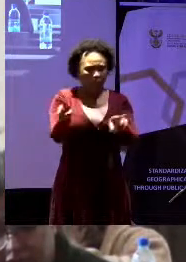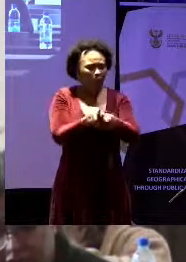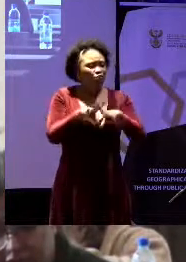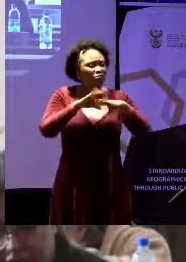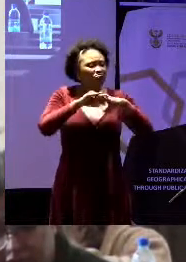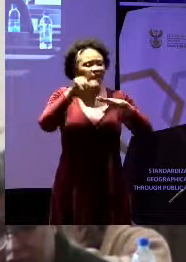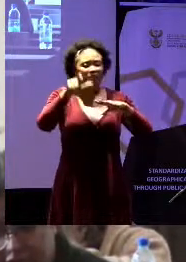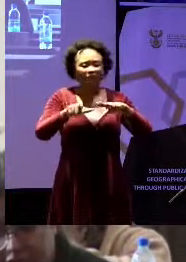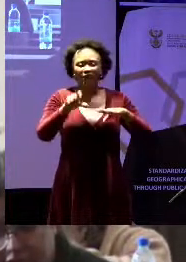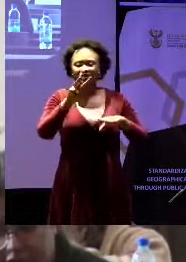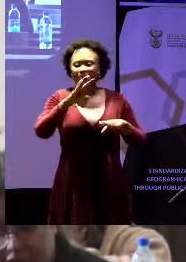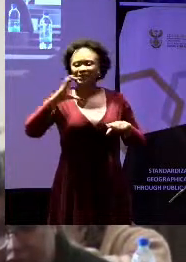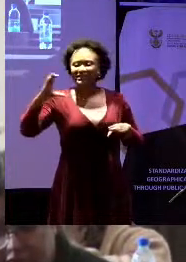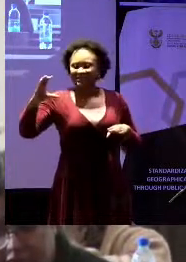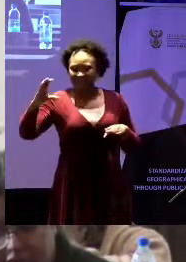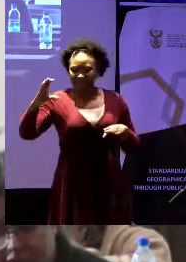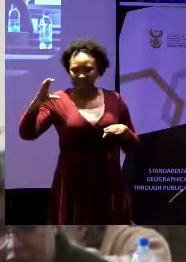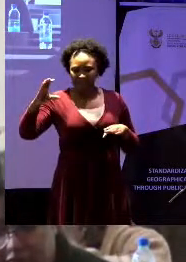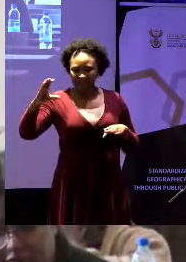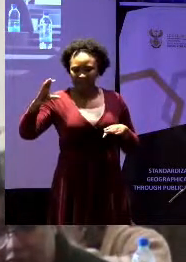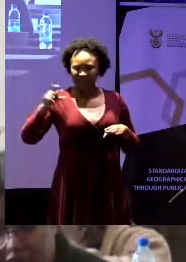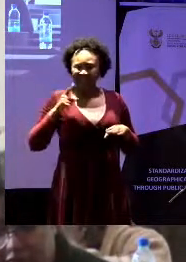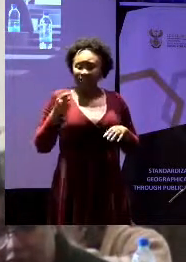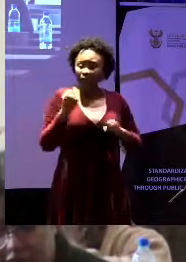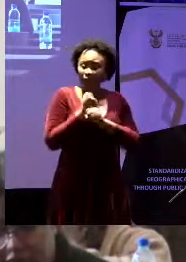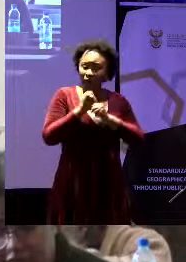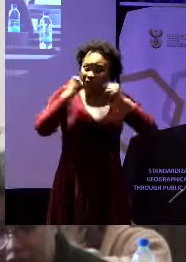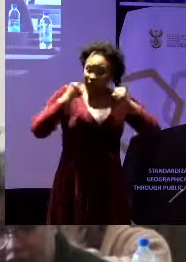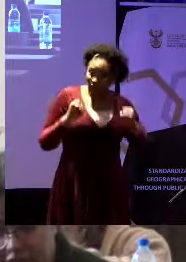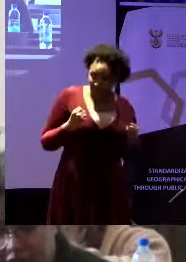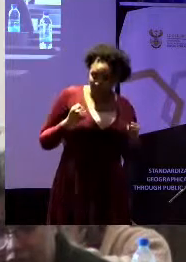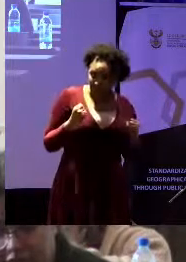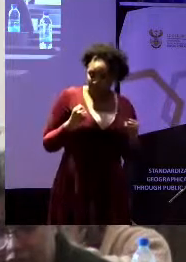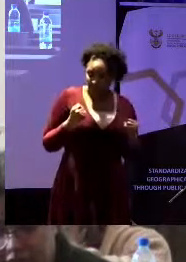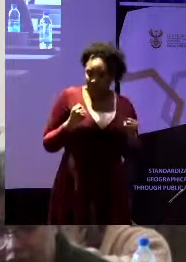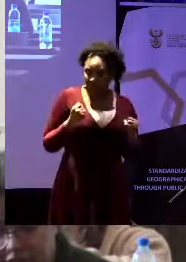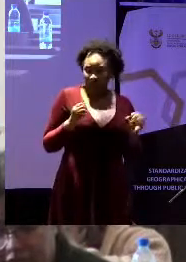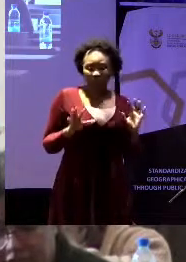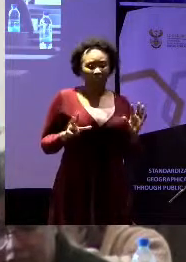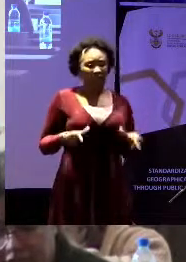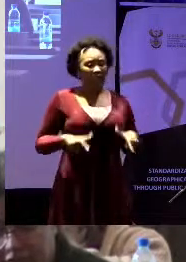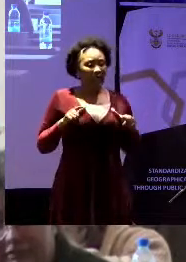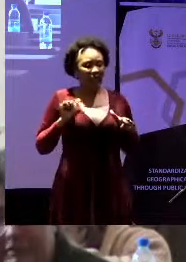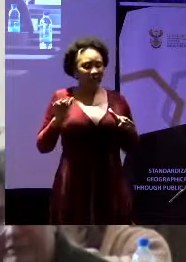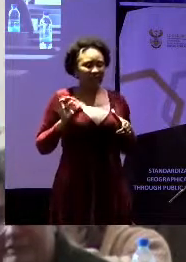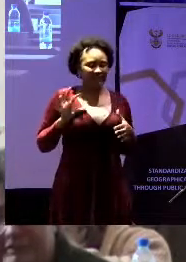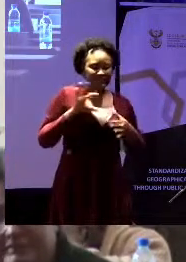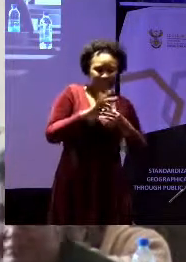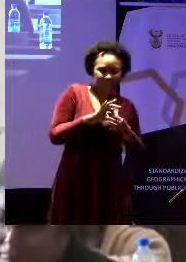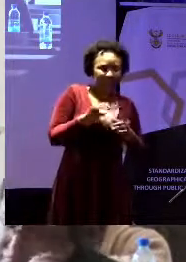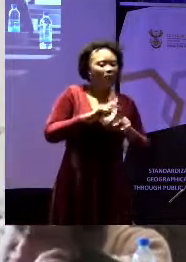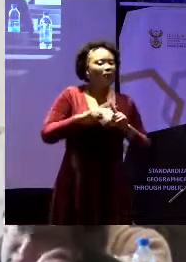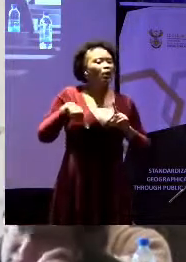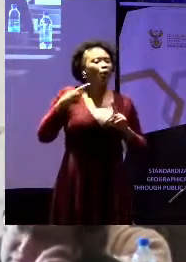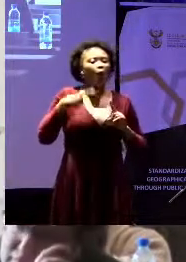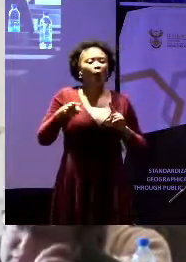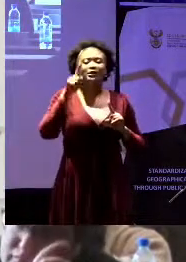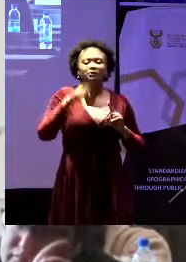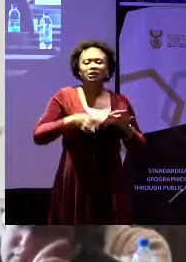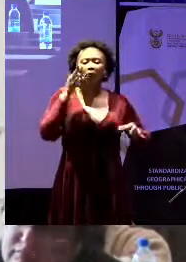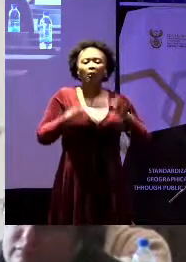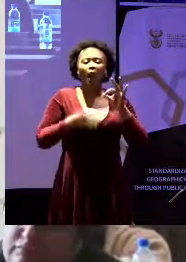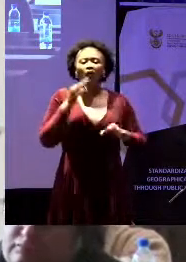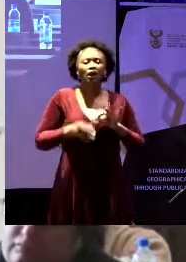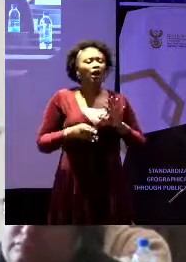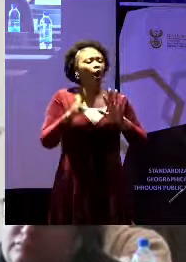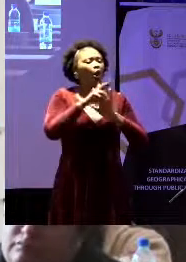of the WCC, who are working hard, dedicating their lives, but forever have to run against political